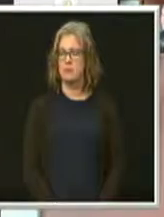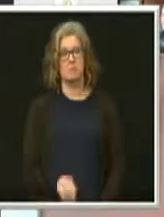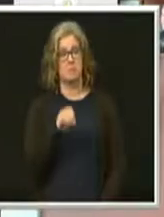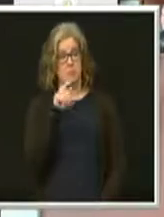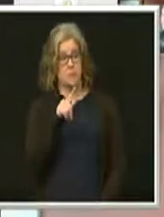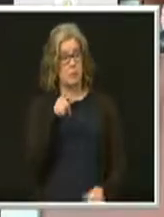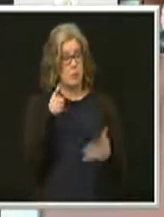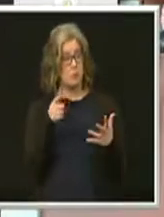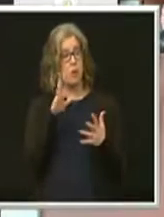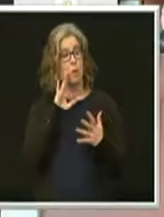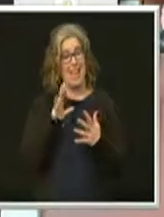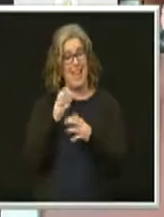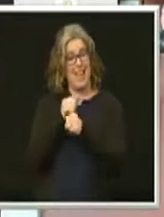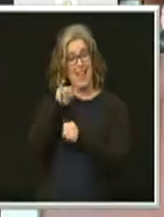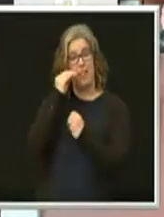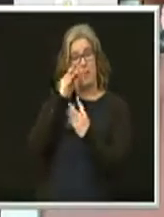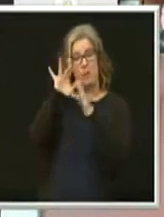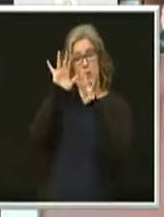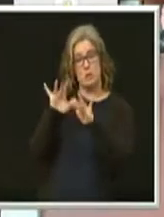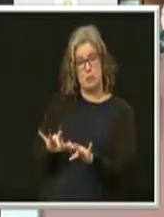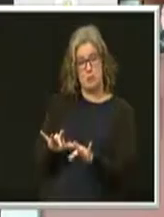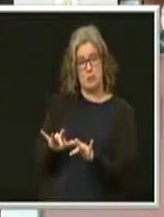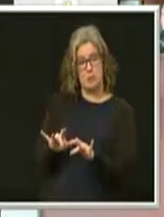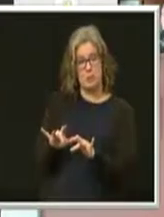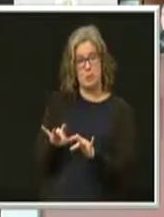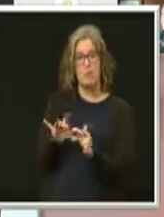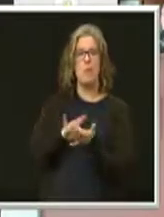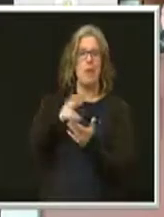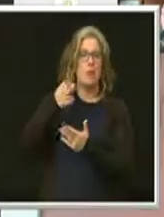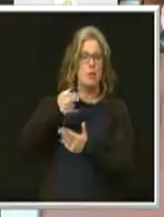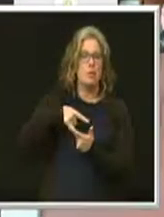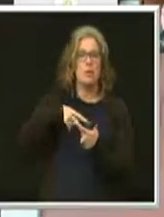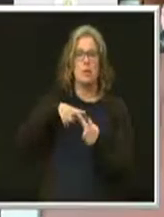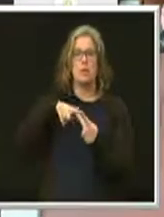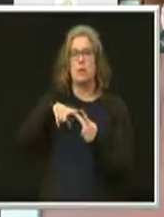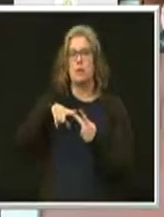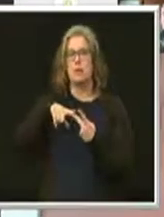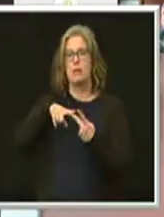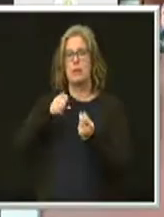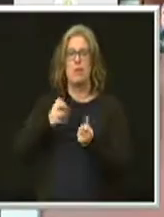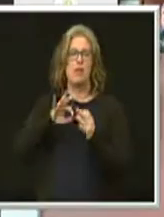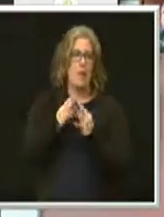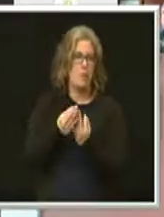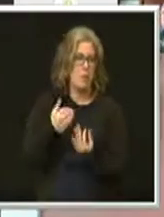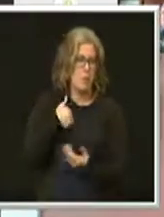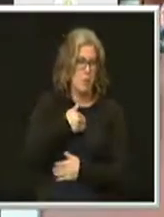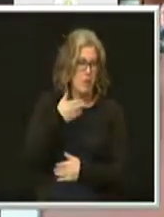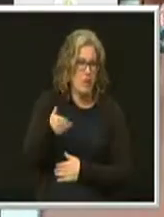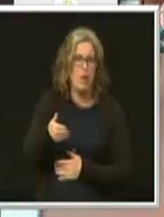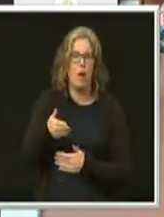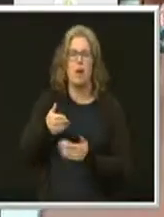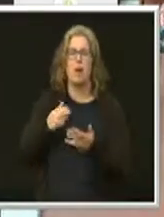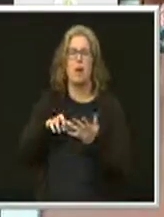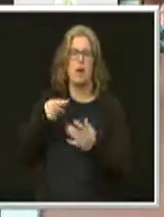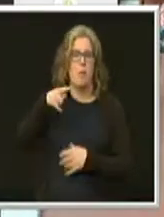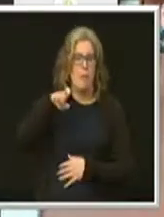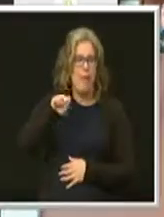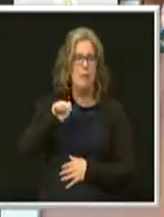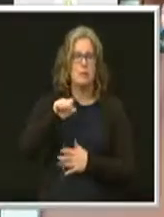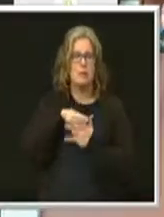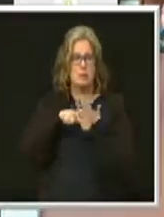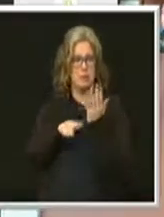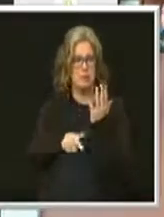Okay, so by getting that information around your medical history, number of family members, their medical history, do you have pets in the house or